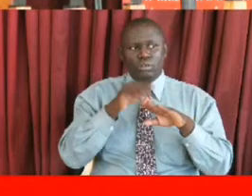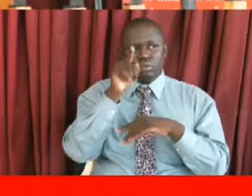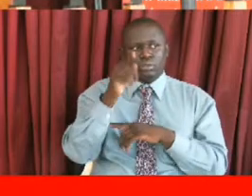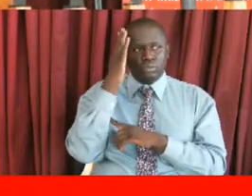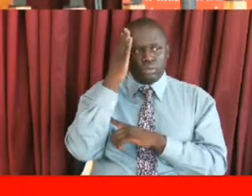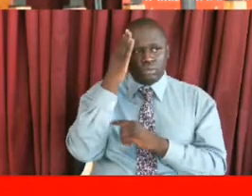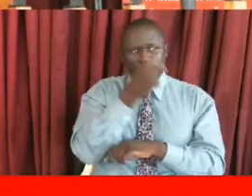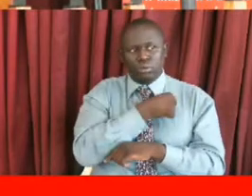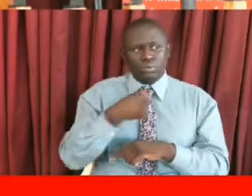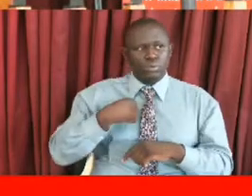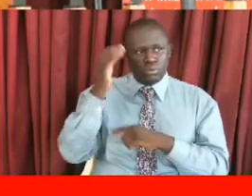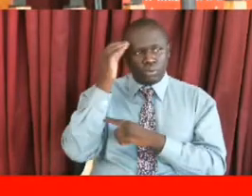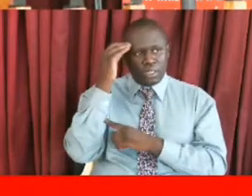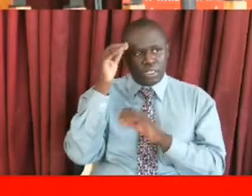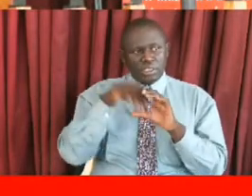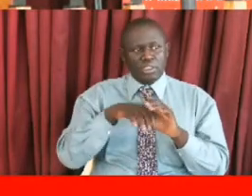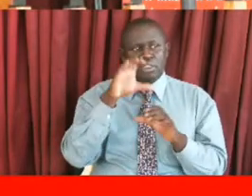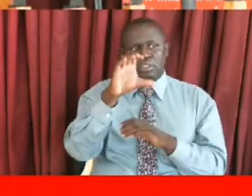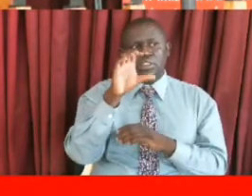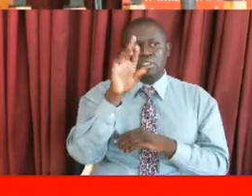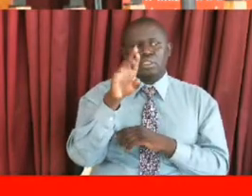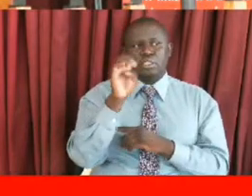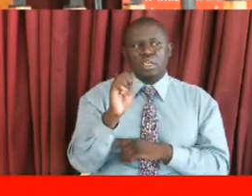in that God is